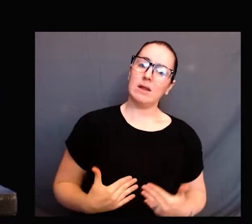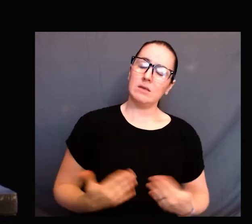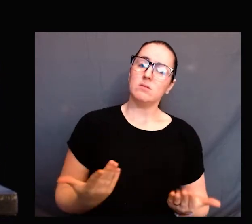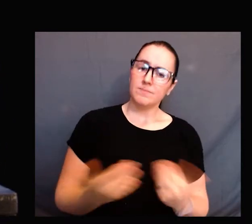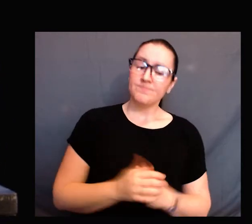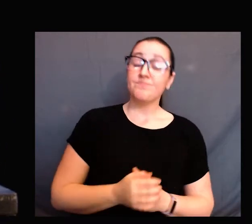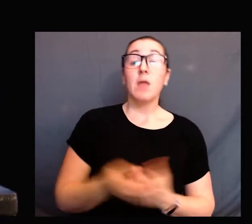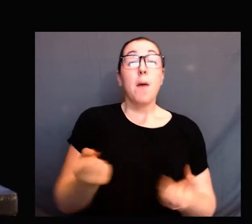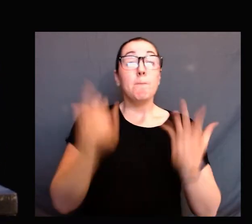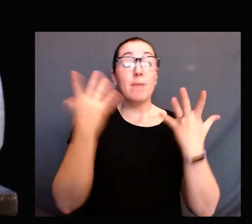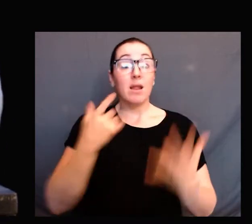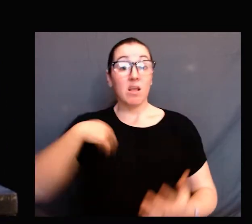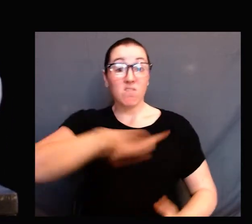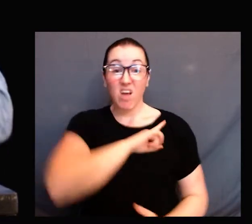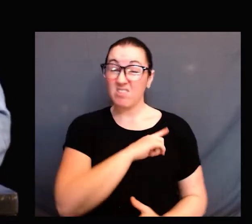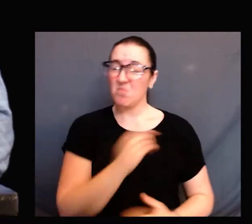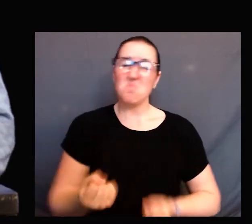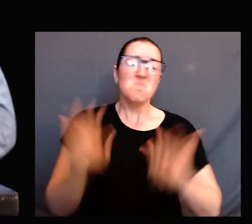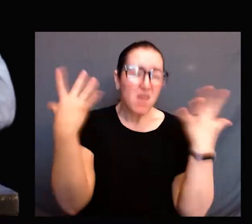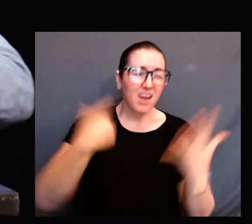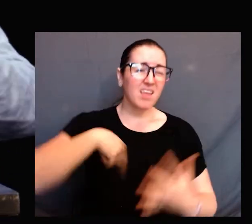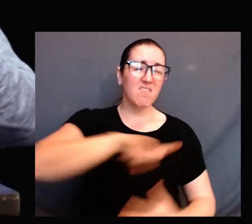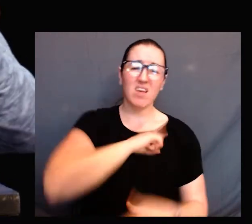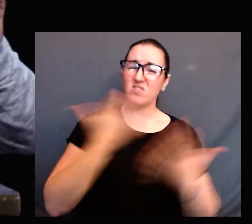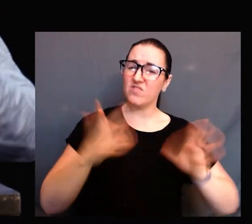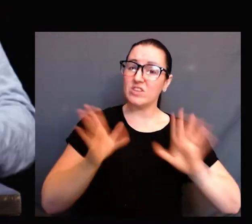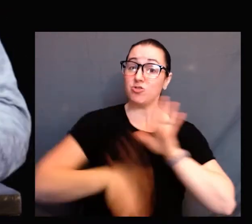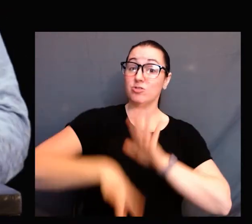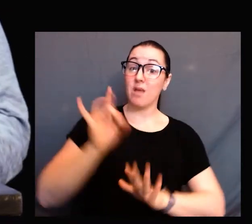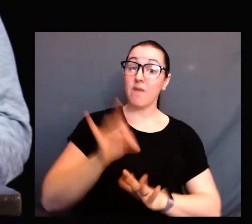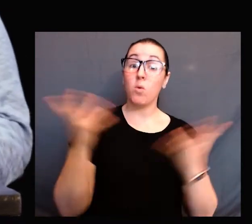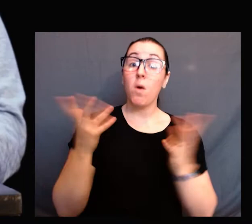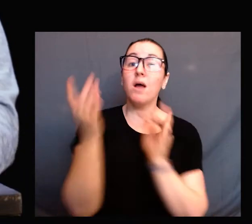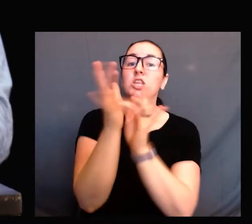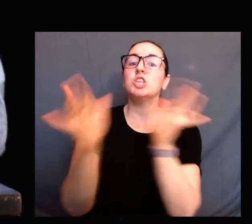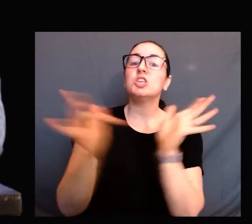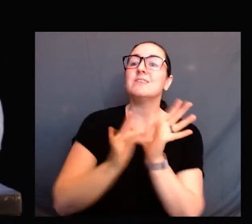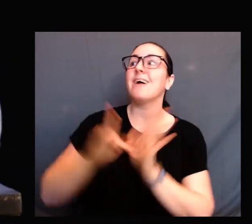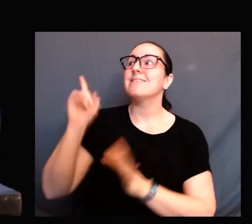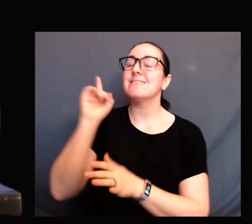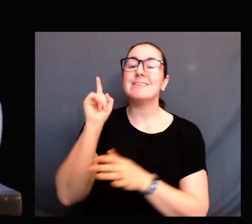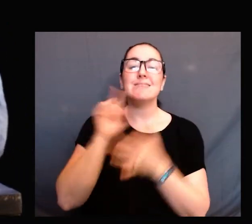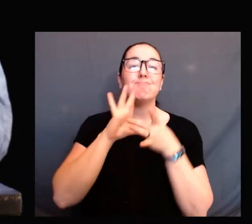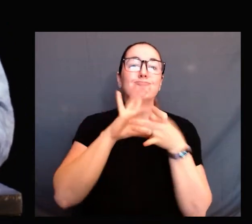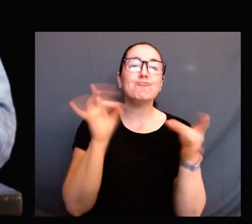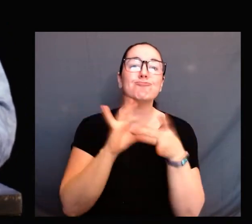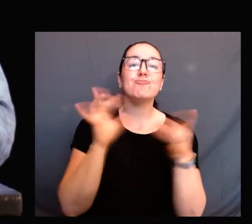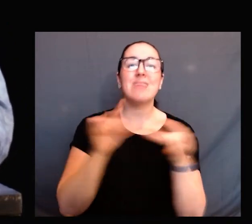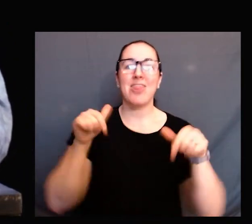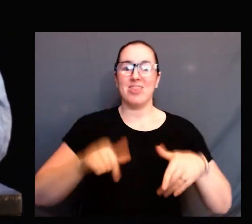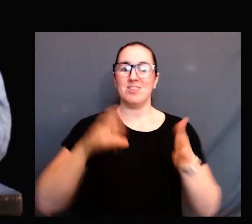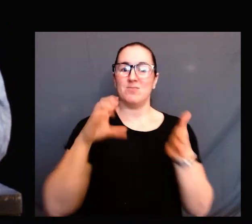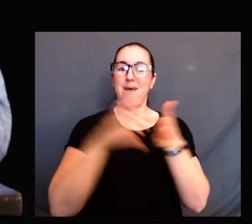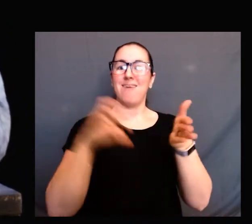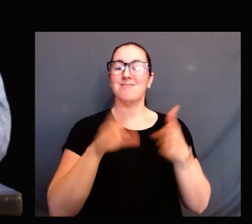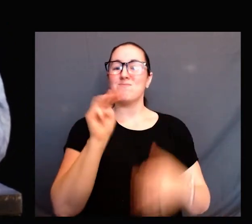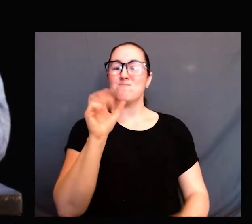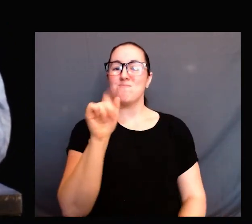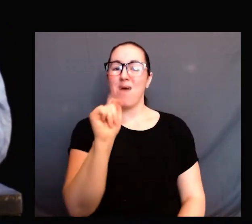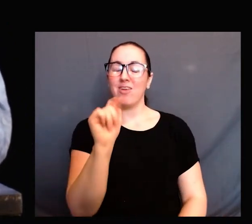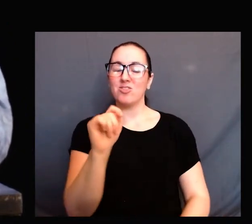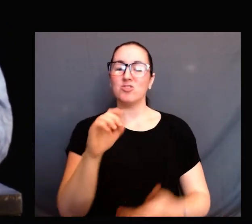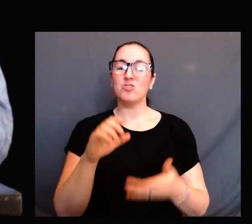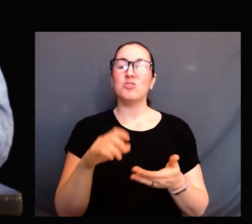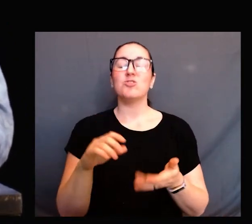physical body. And many of us, so many of us have discovered that what Jesus said here in this passage in